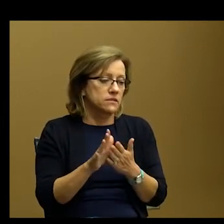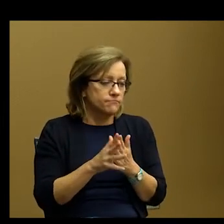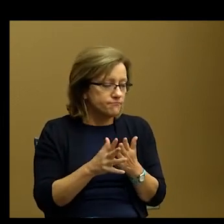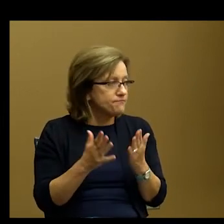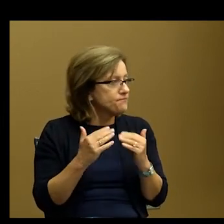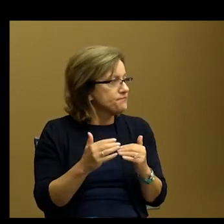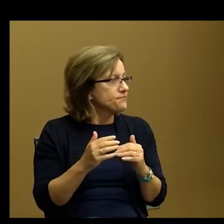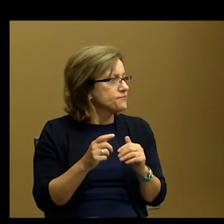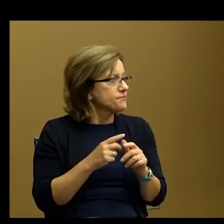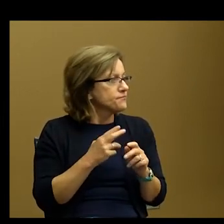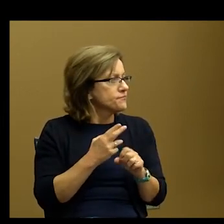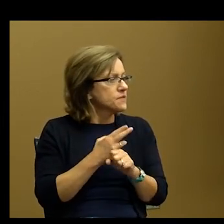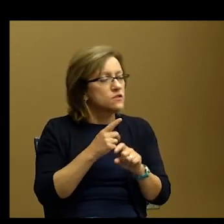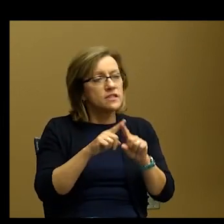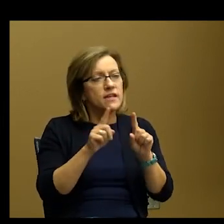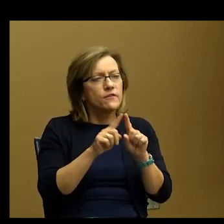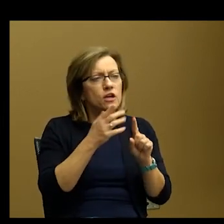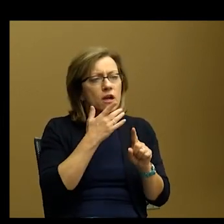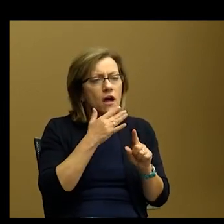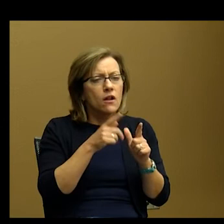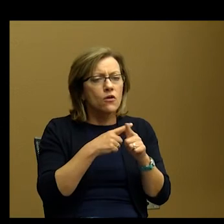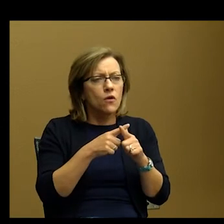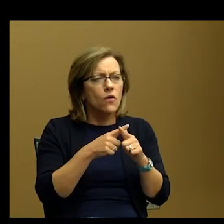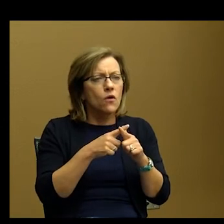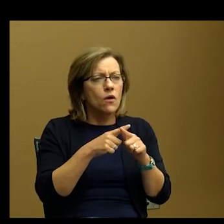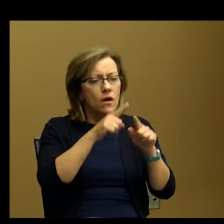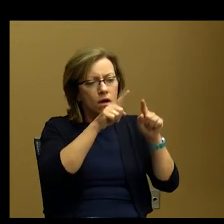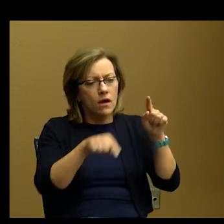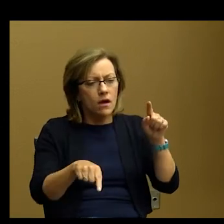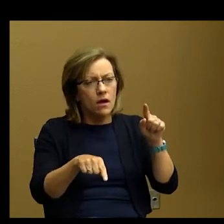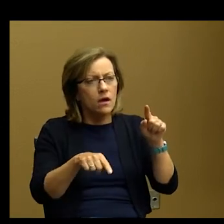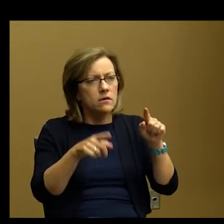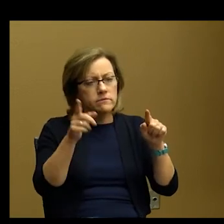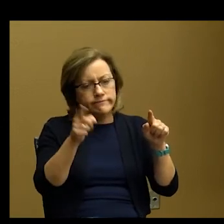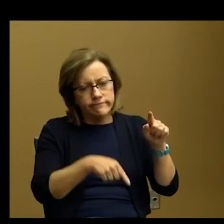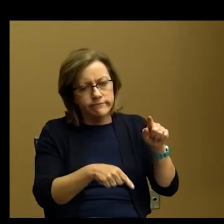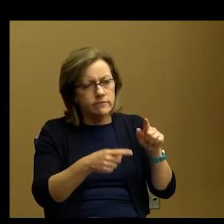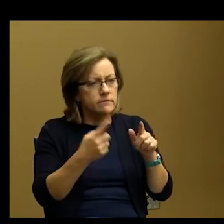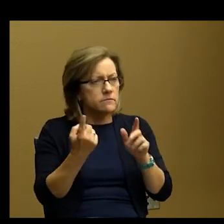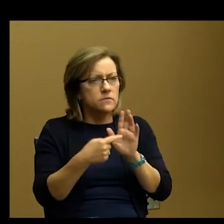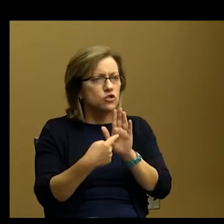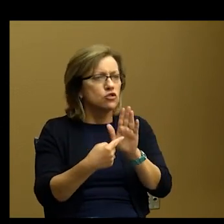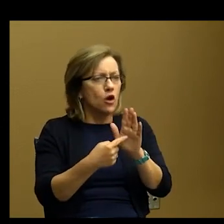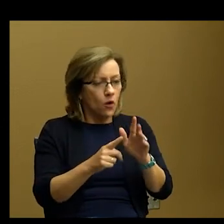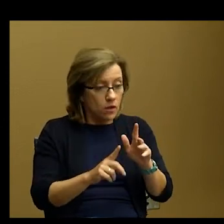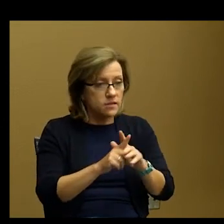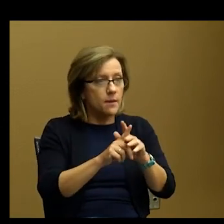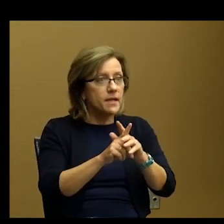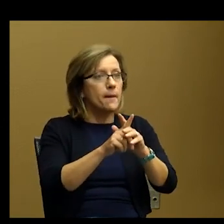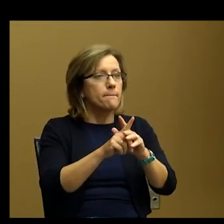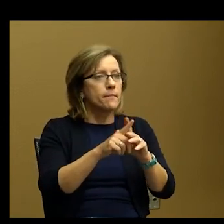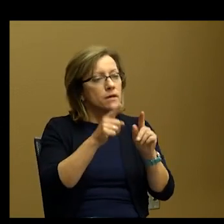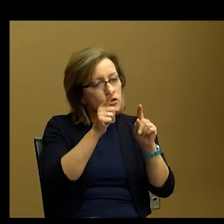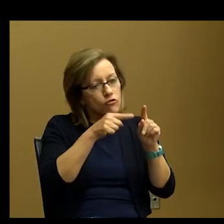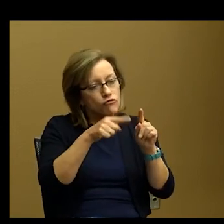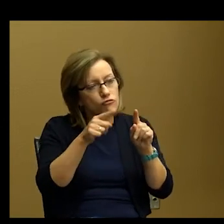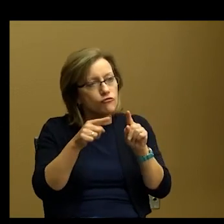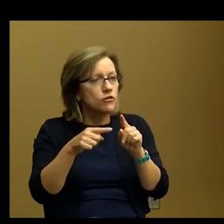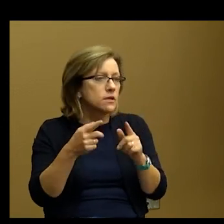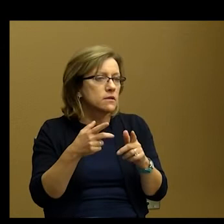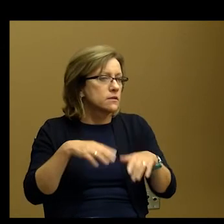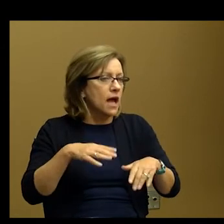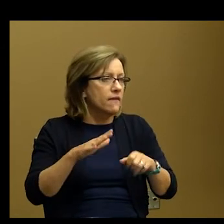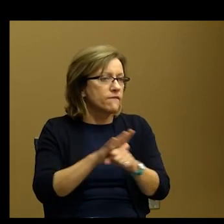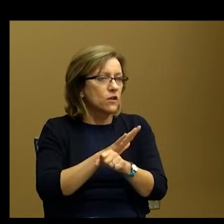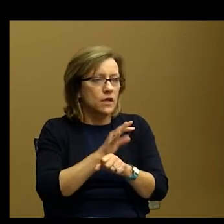then use a different color or diagonal signs to show that it's emerging. So I might use